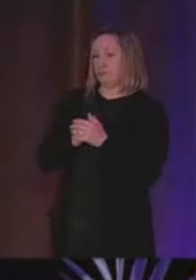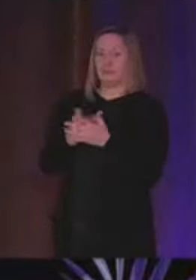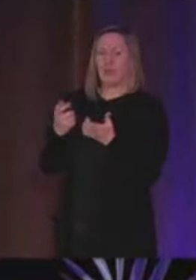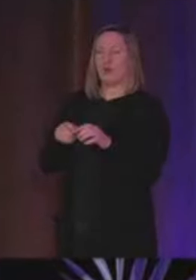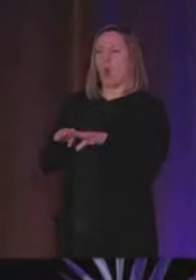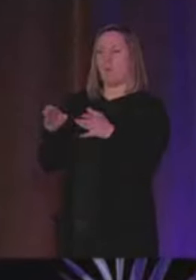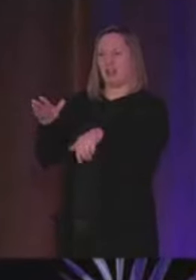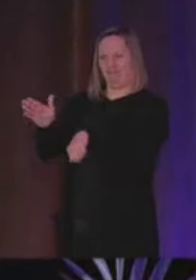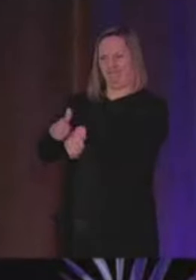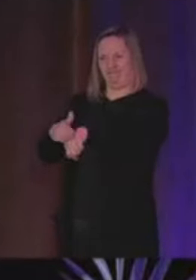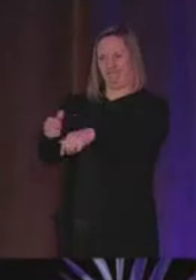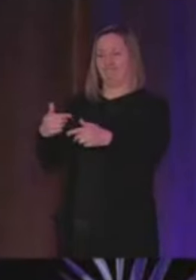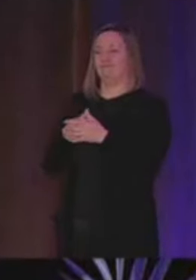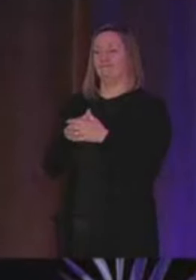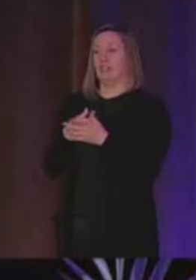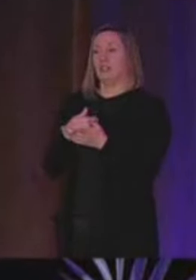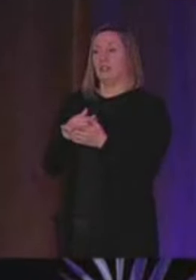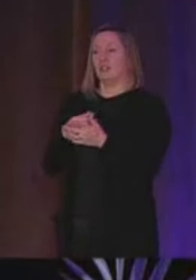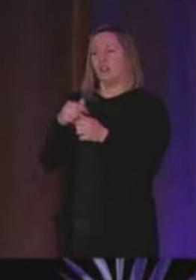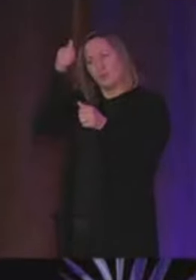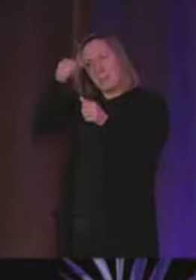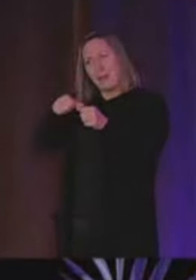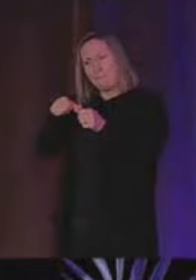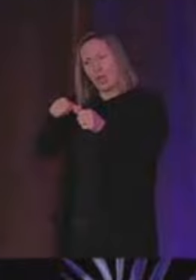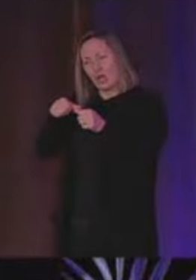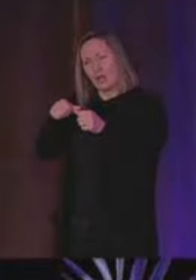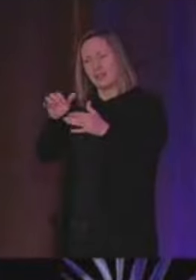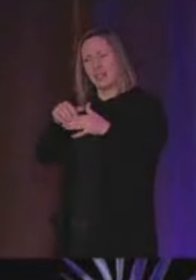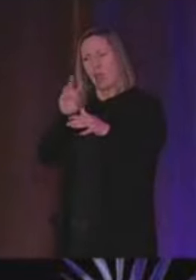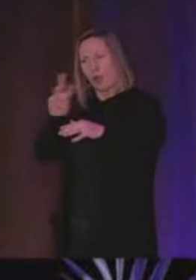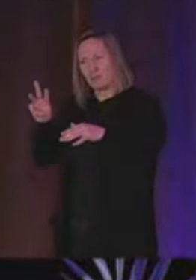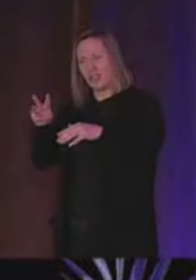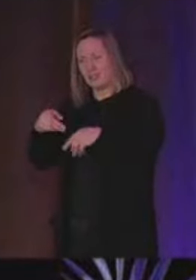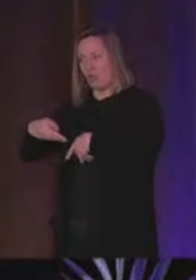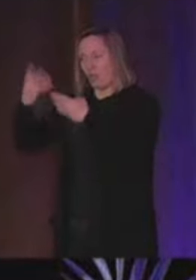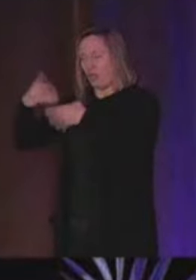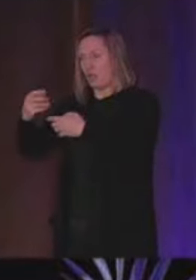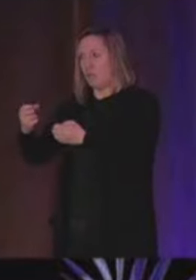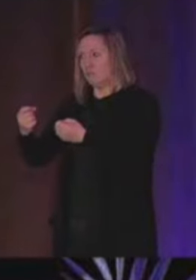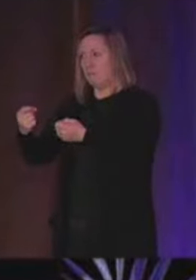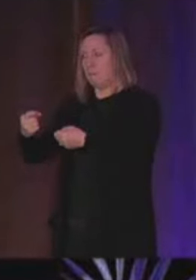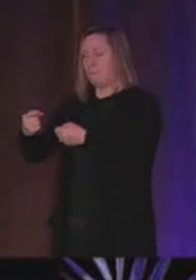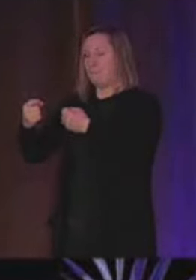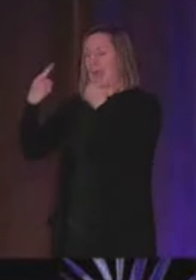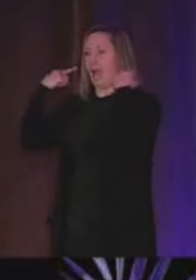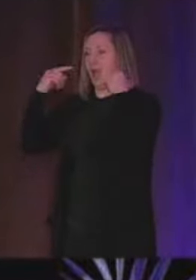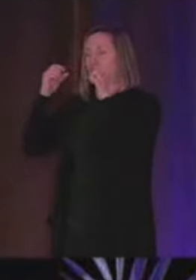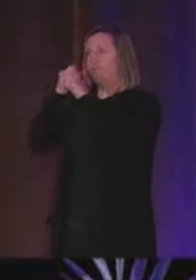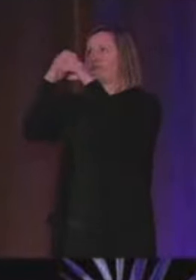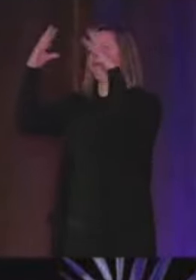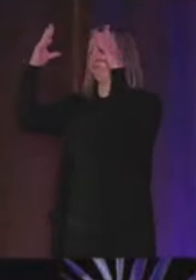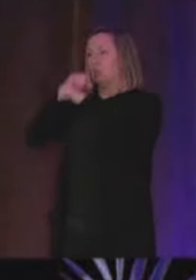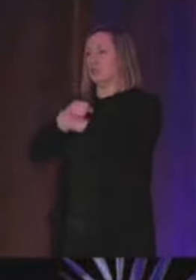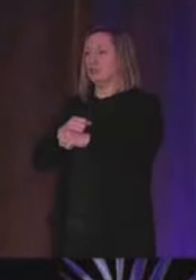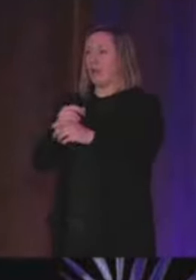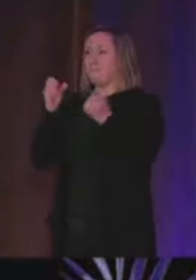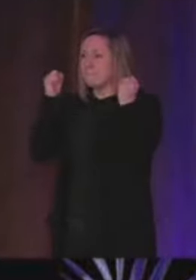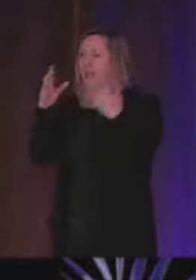disclaimer. Remember that website that when you started scrolling, it just blew you away? It ran animation after